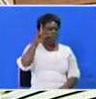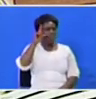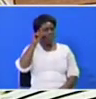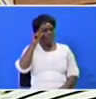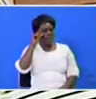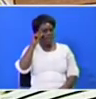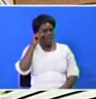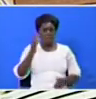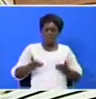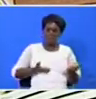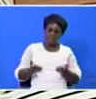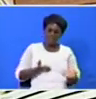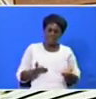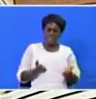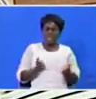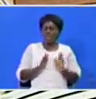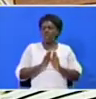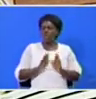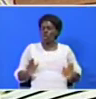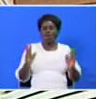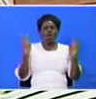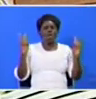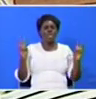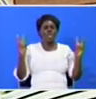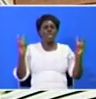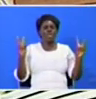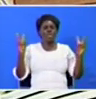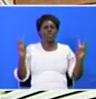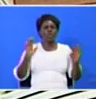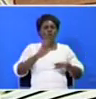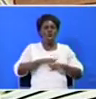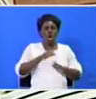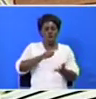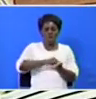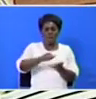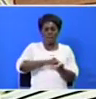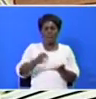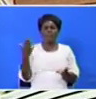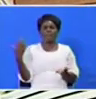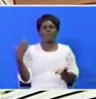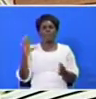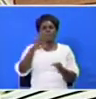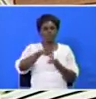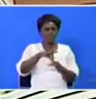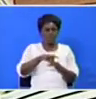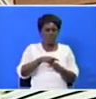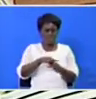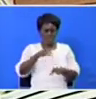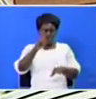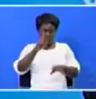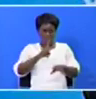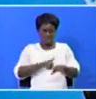about business, there was never an issue about the ballot papers. Now, when you